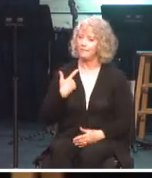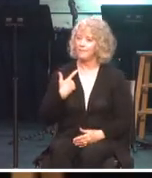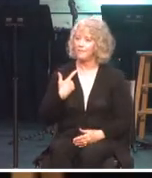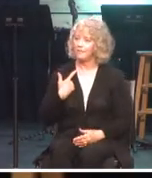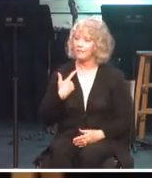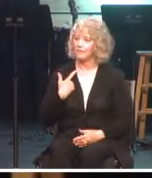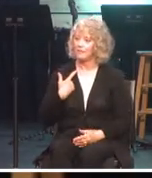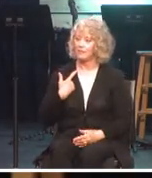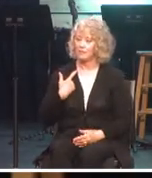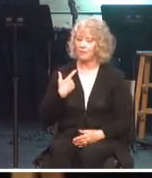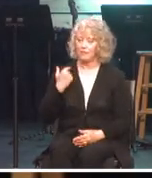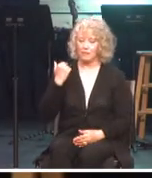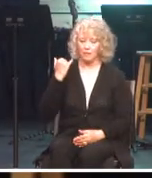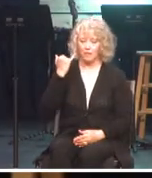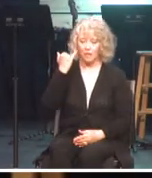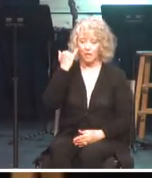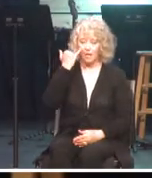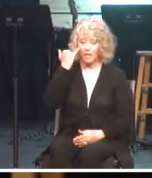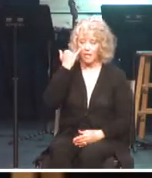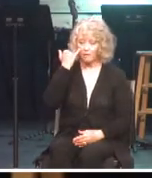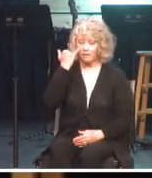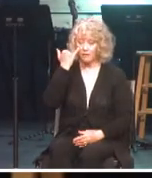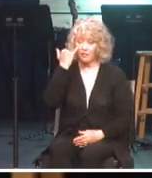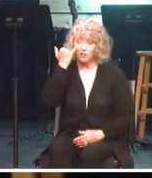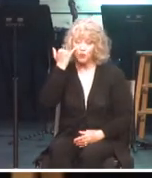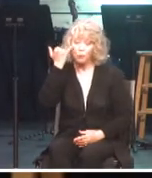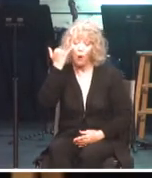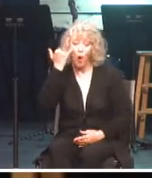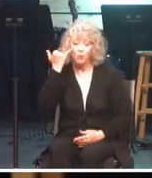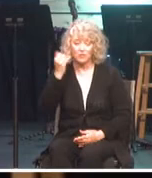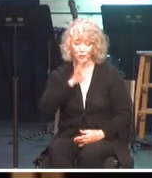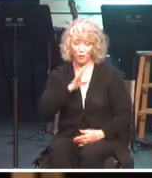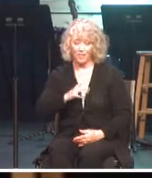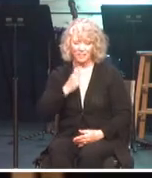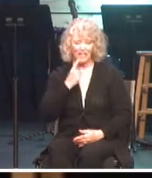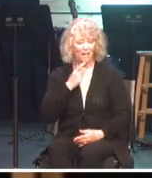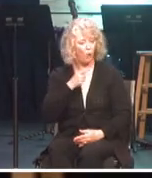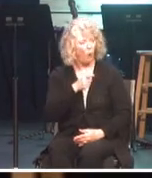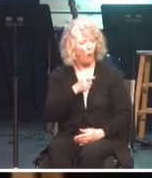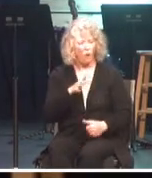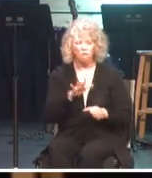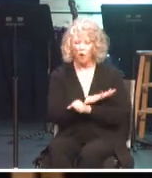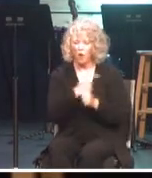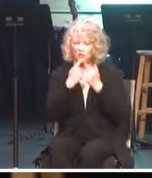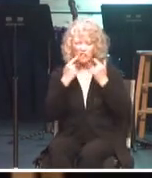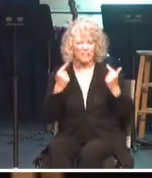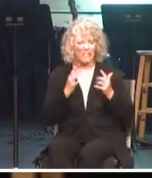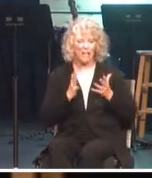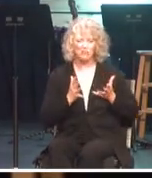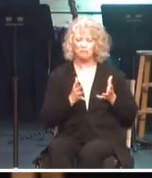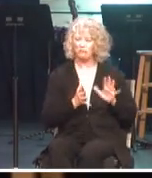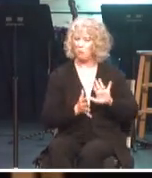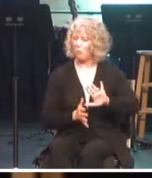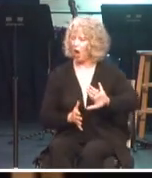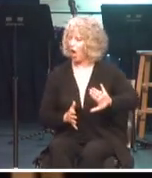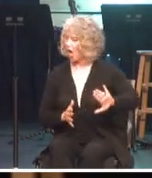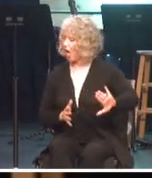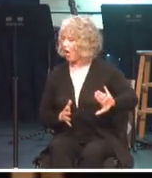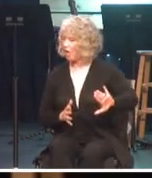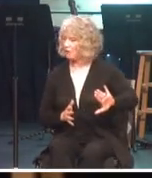Paul's point is this: if Christ did not turn his back on us in our total depraved state, do you